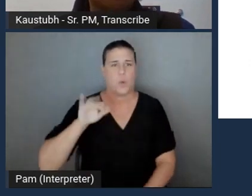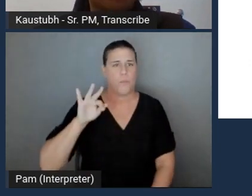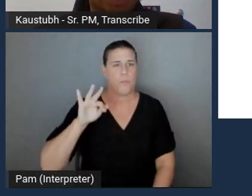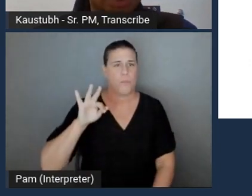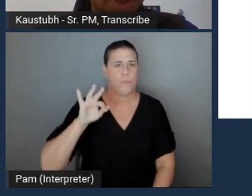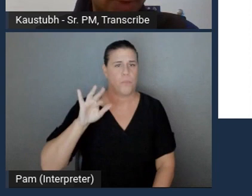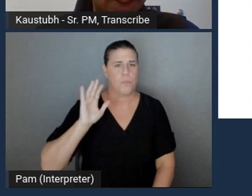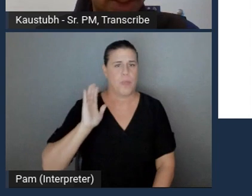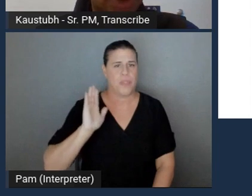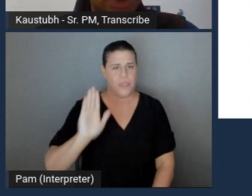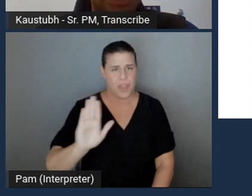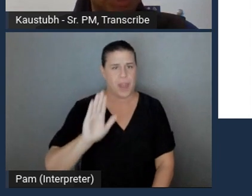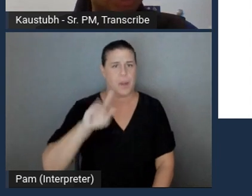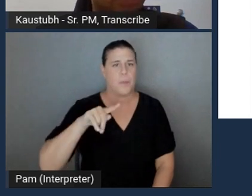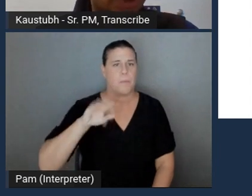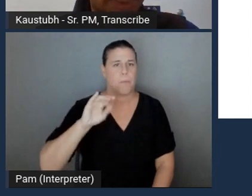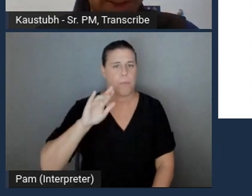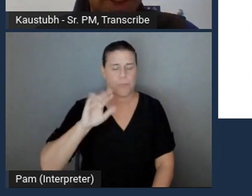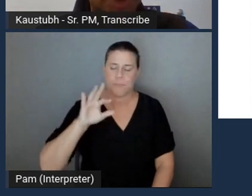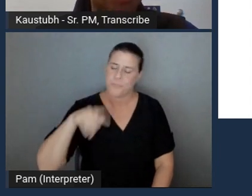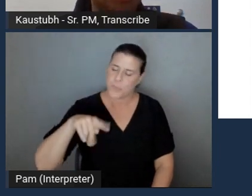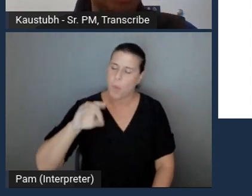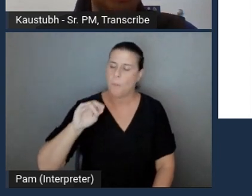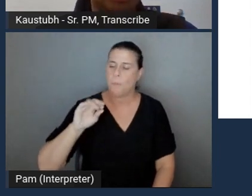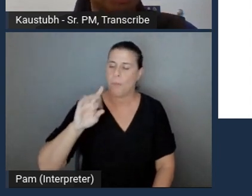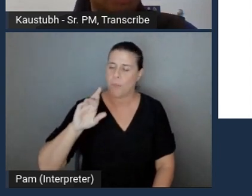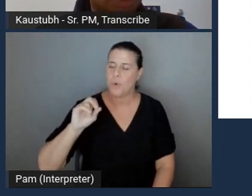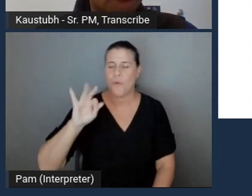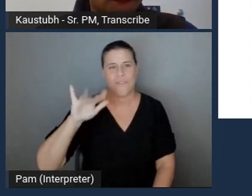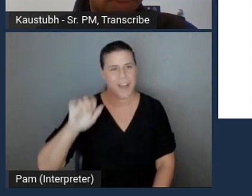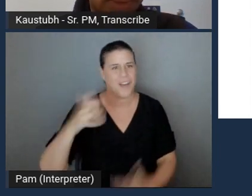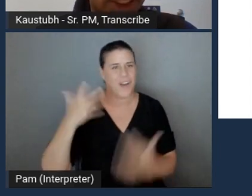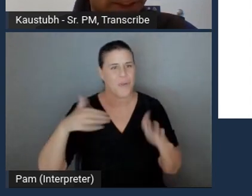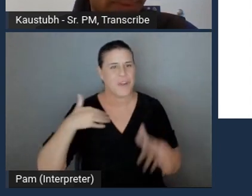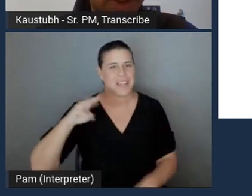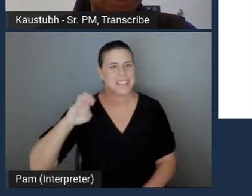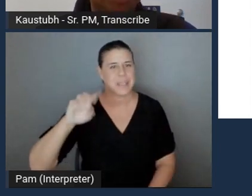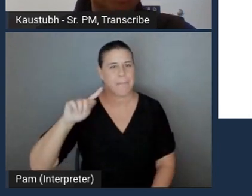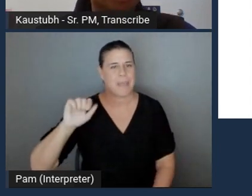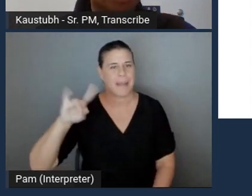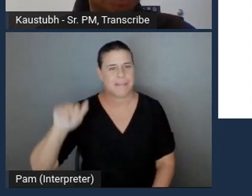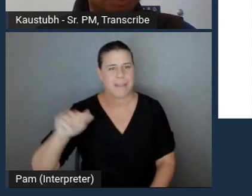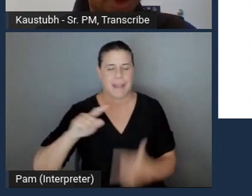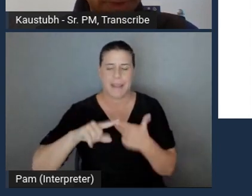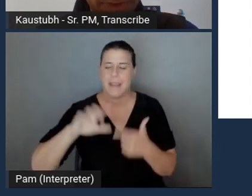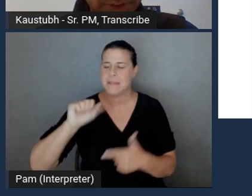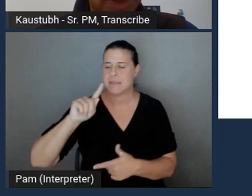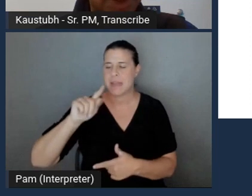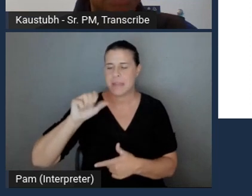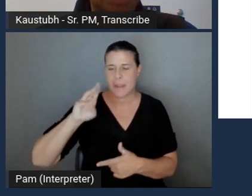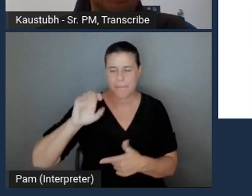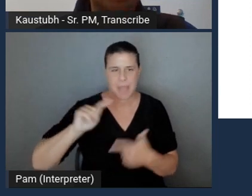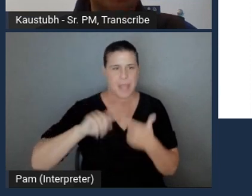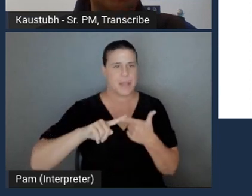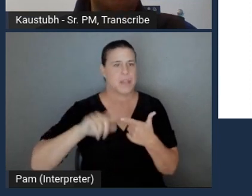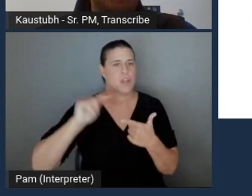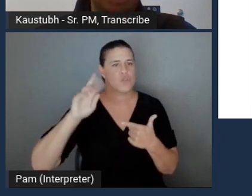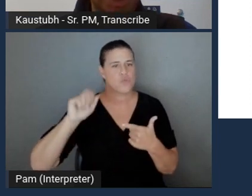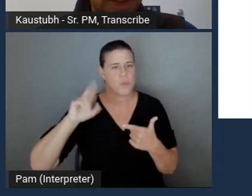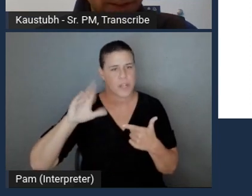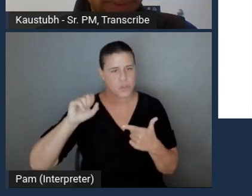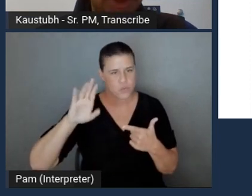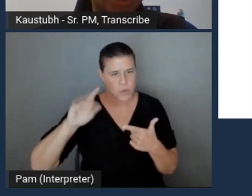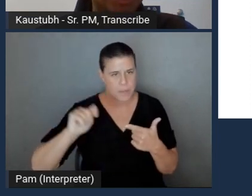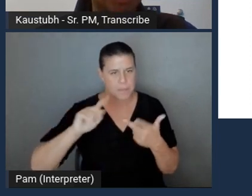this output file that you get has all the rich metadata such as sentiment, the turn-by-turn transcript,